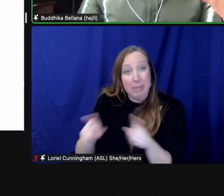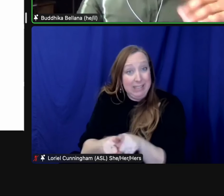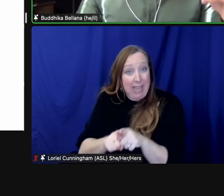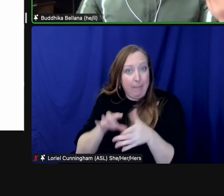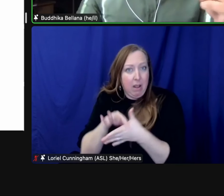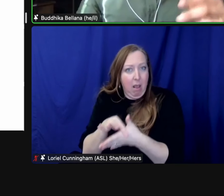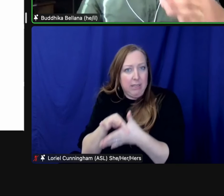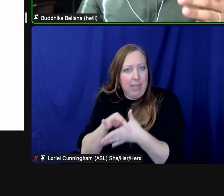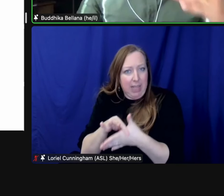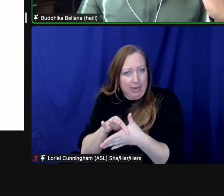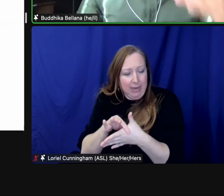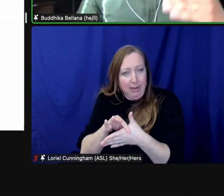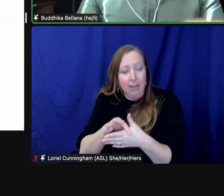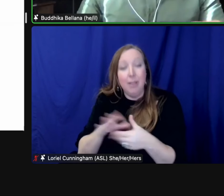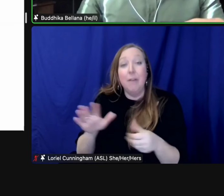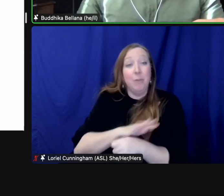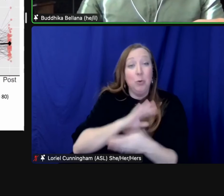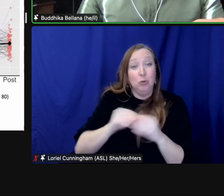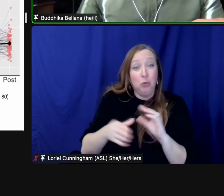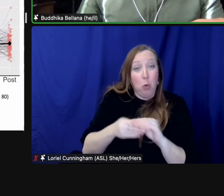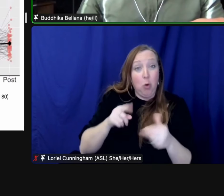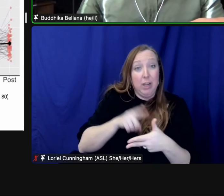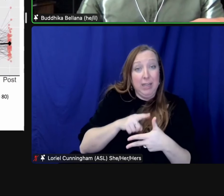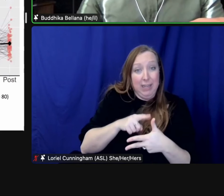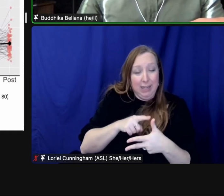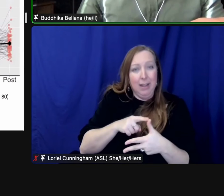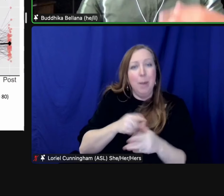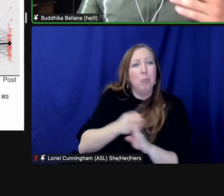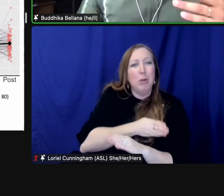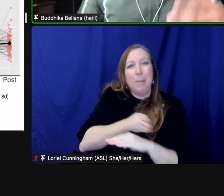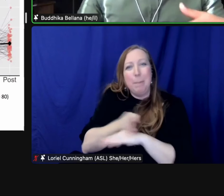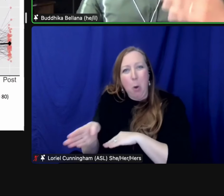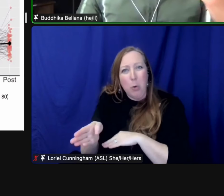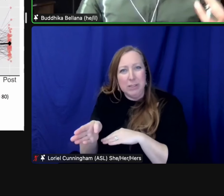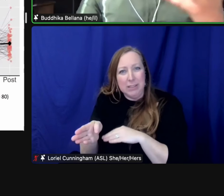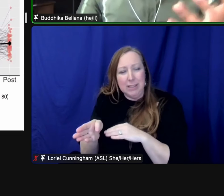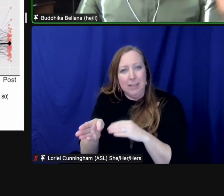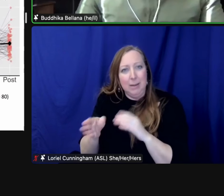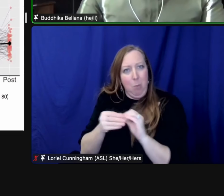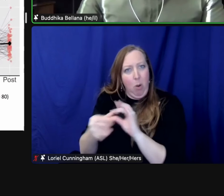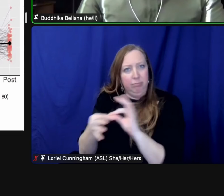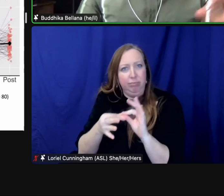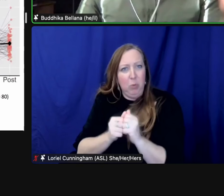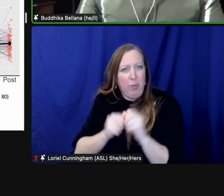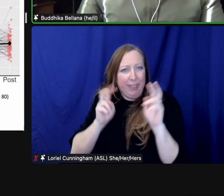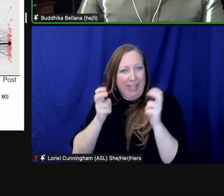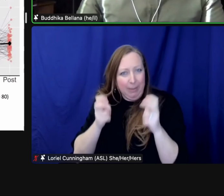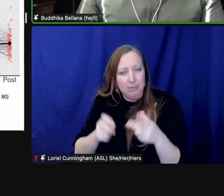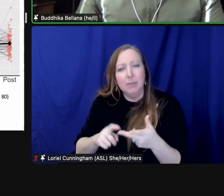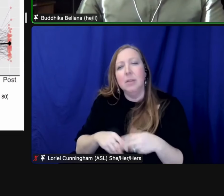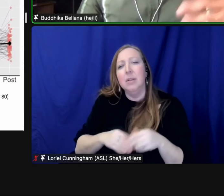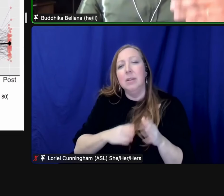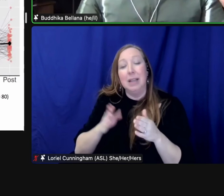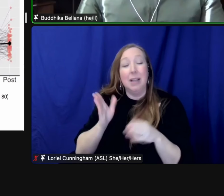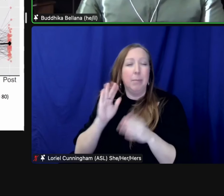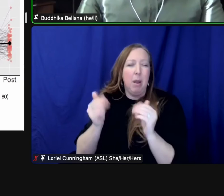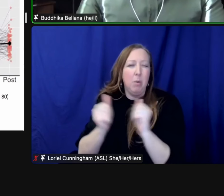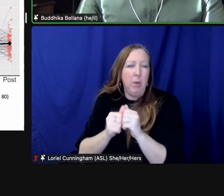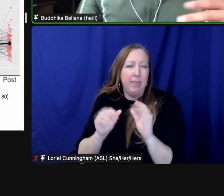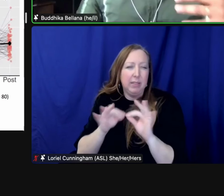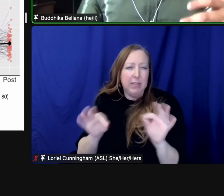significant change from pre to post, more so than the sentence scrambled condition. And finally, in the Miranda July story that I alluded to earlier, you